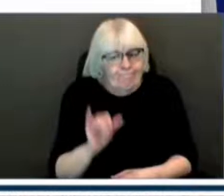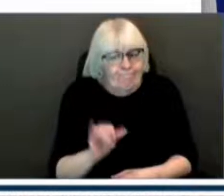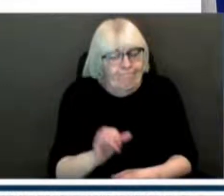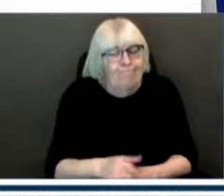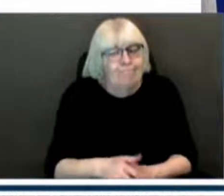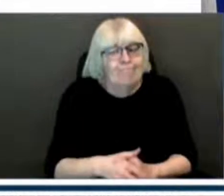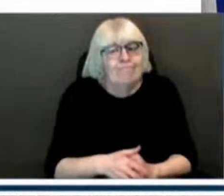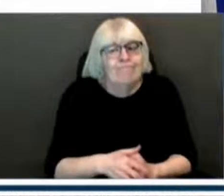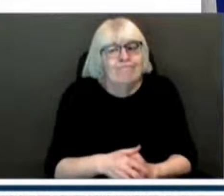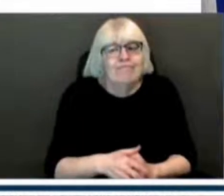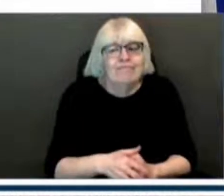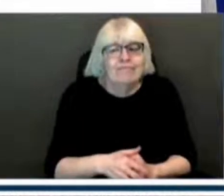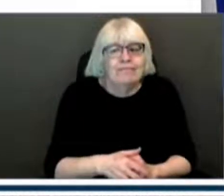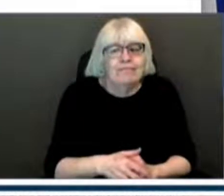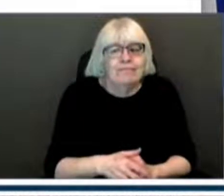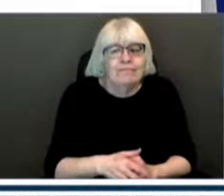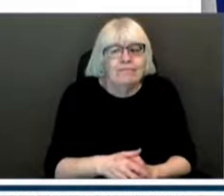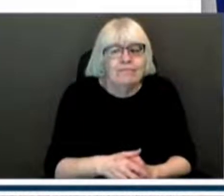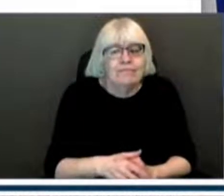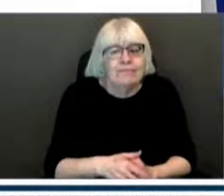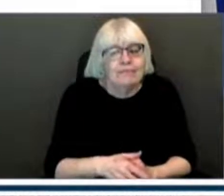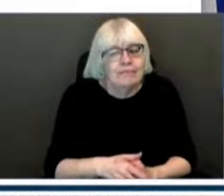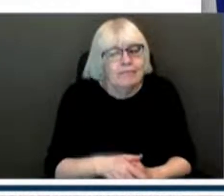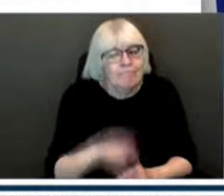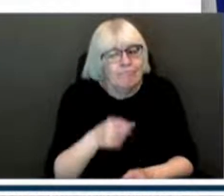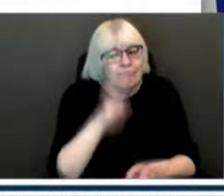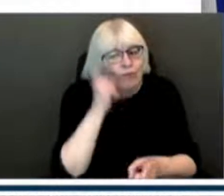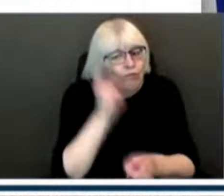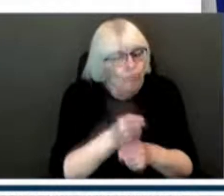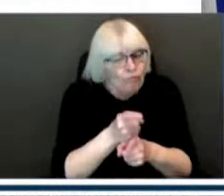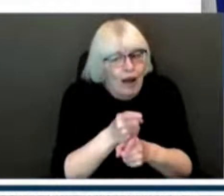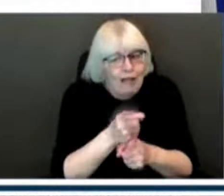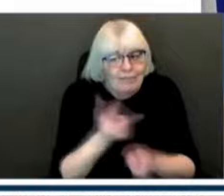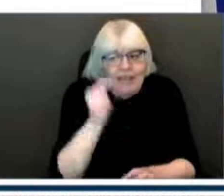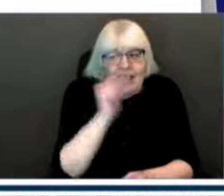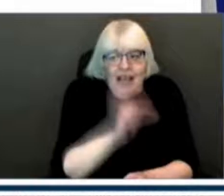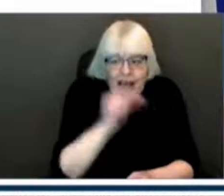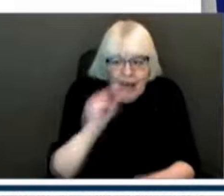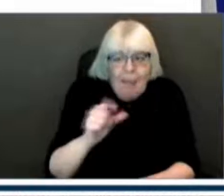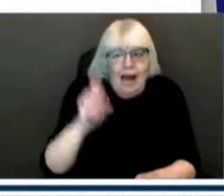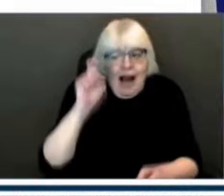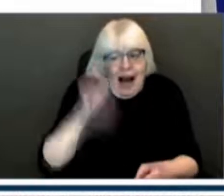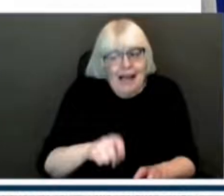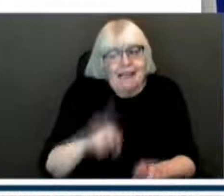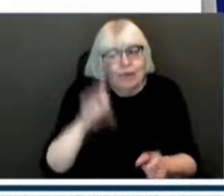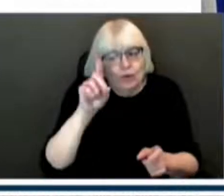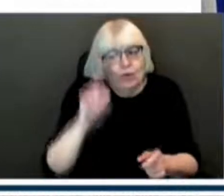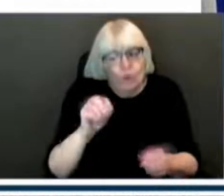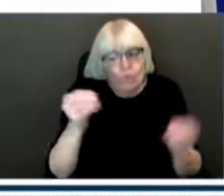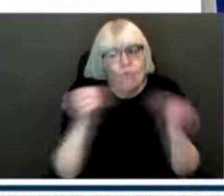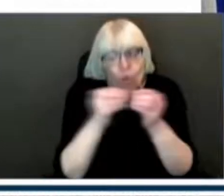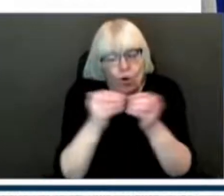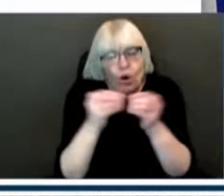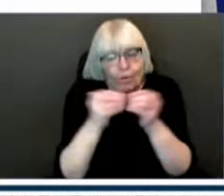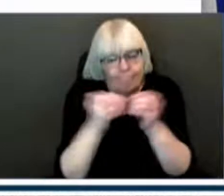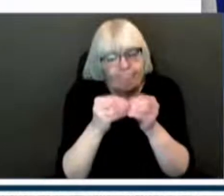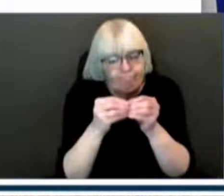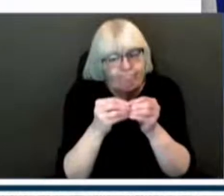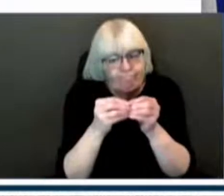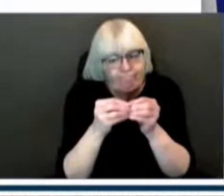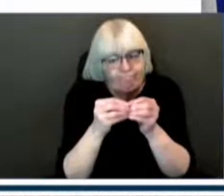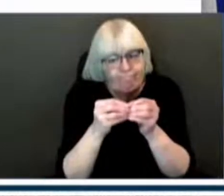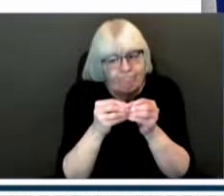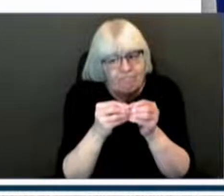it's clear that we have more to do as a government. So in Nova Scotia, One necessary step to